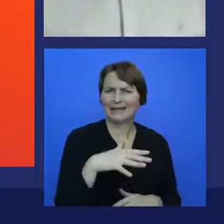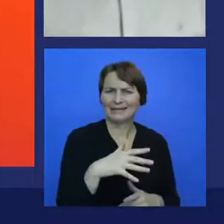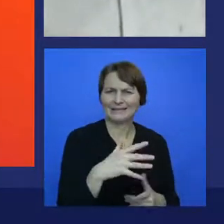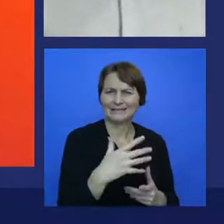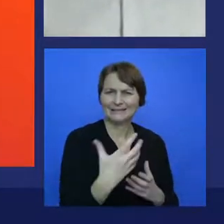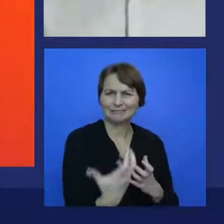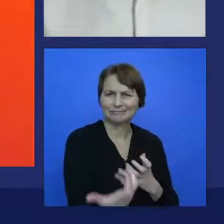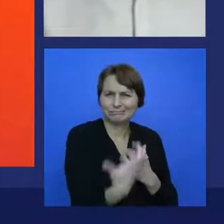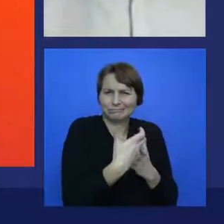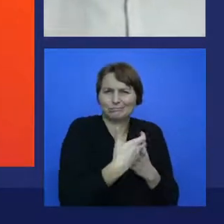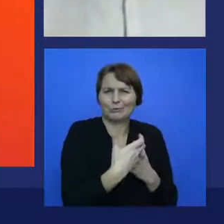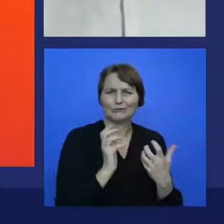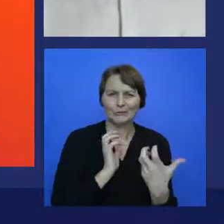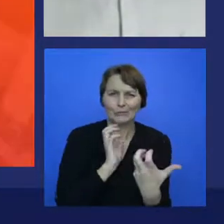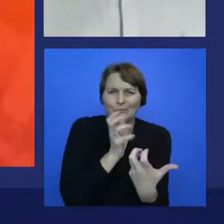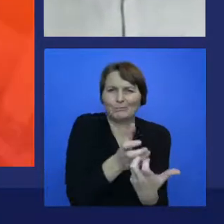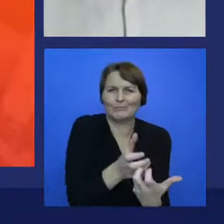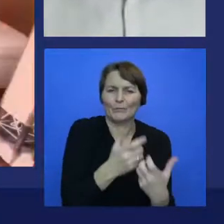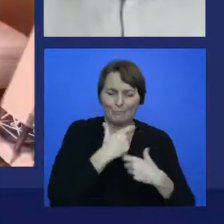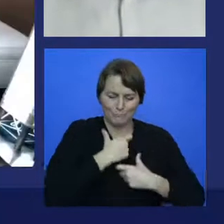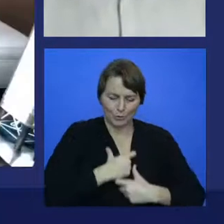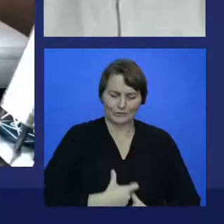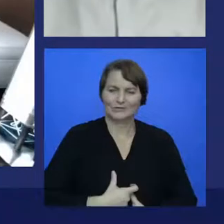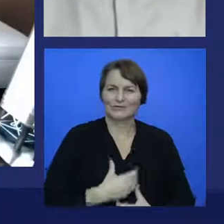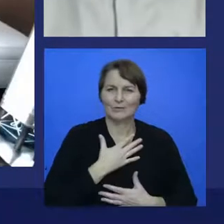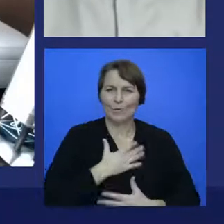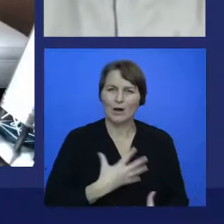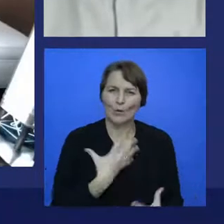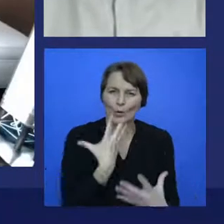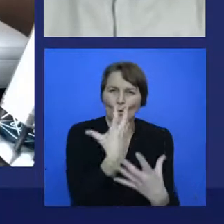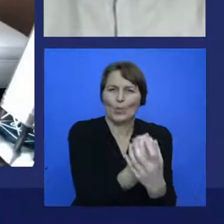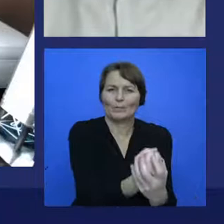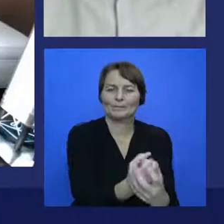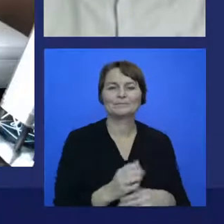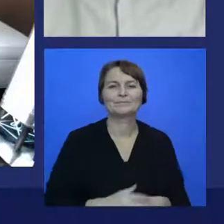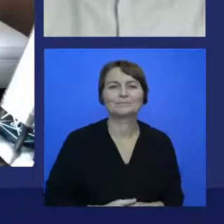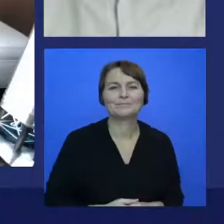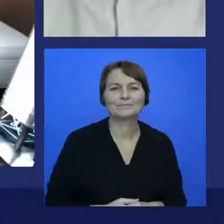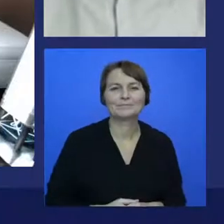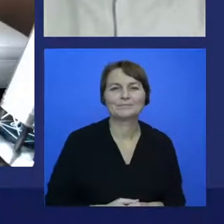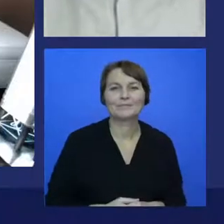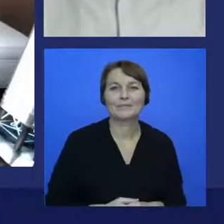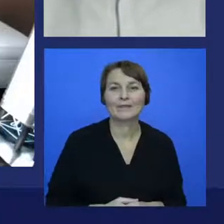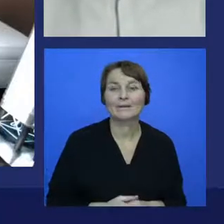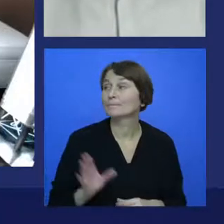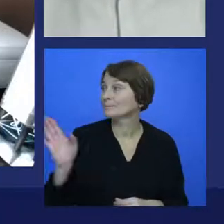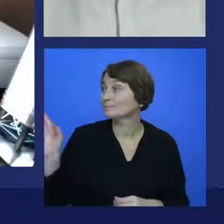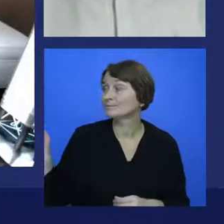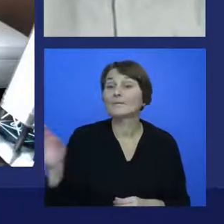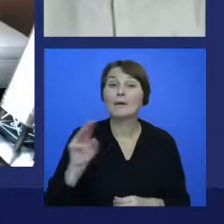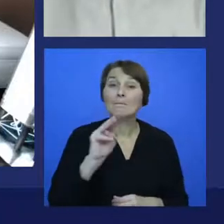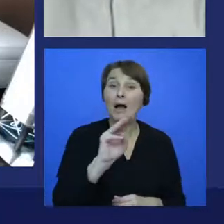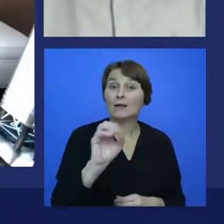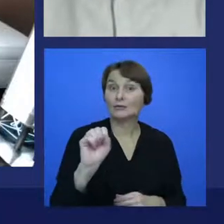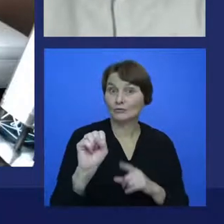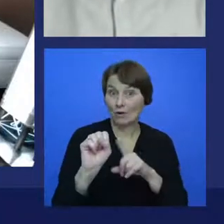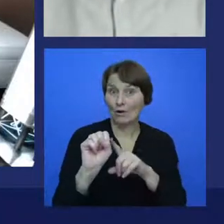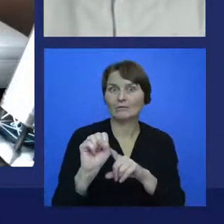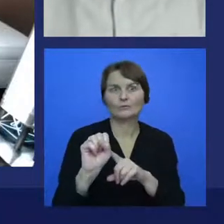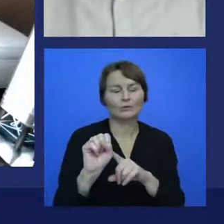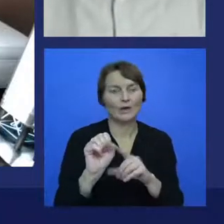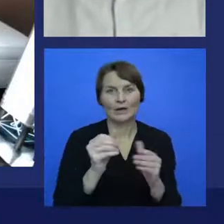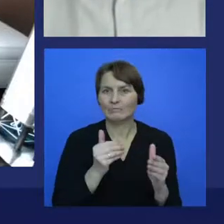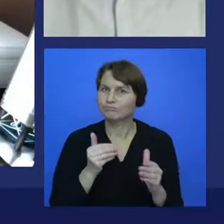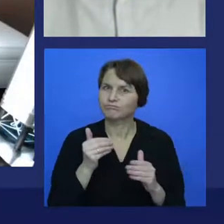whatever we want, so it's much more personalizable. Microsoft's really been at the forefront of some of this technology. This is an